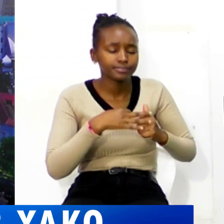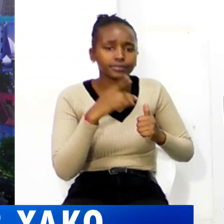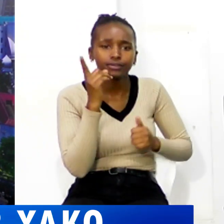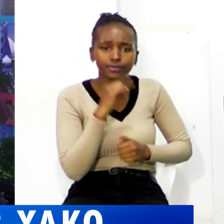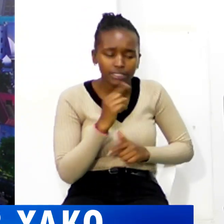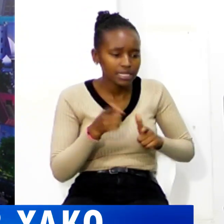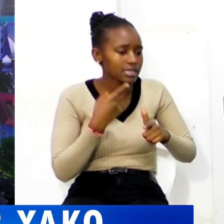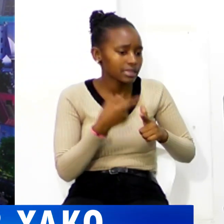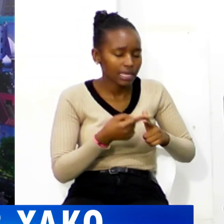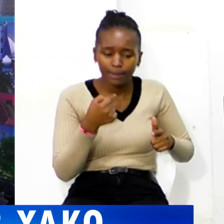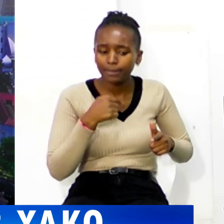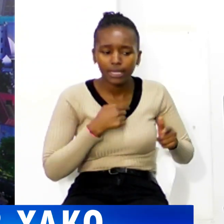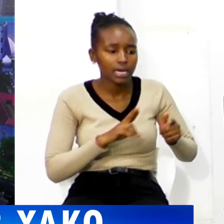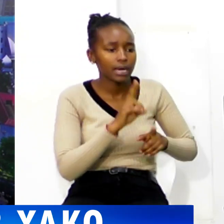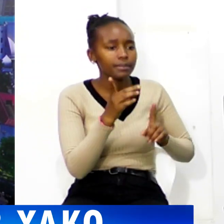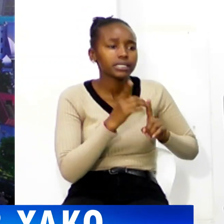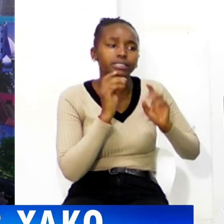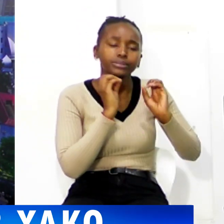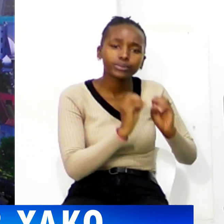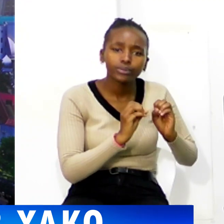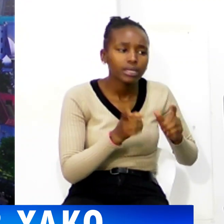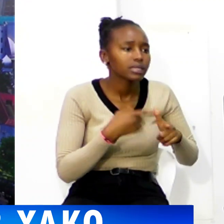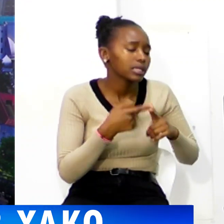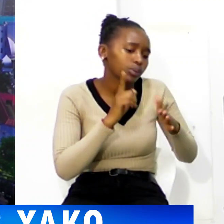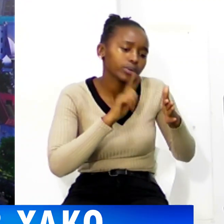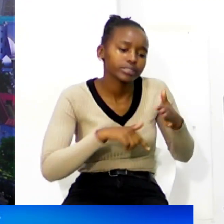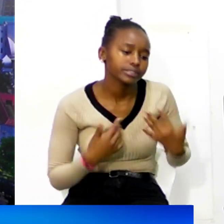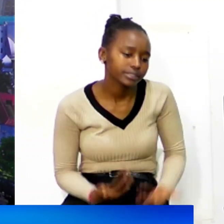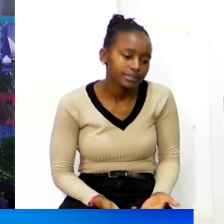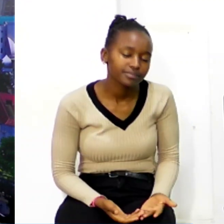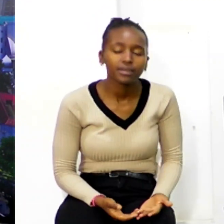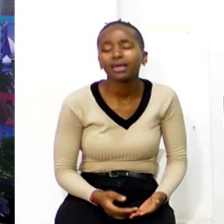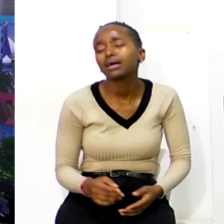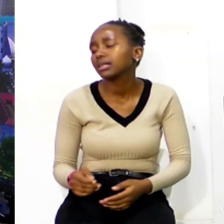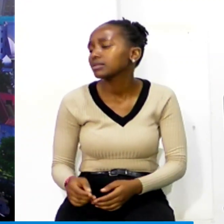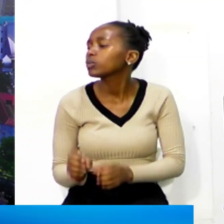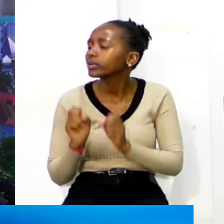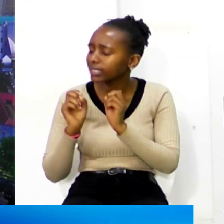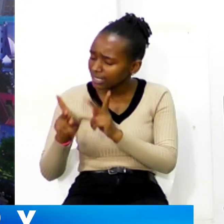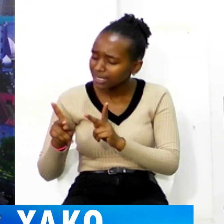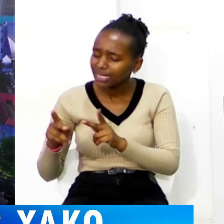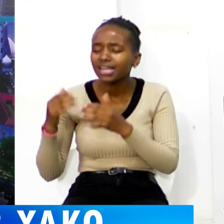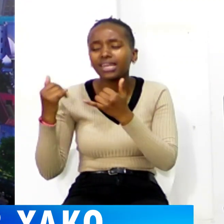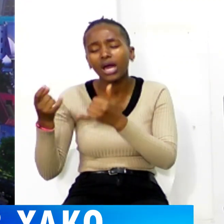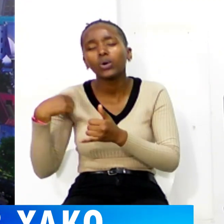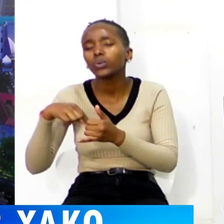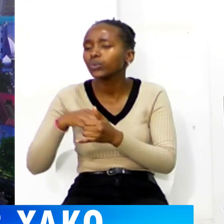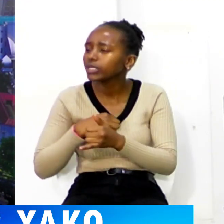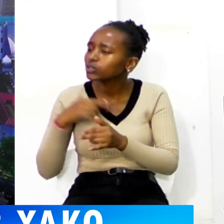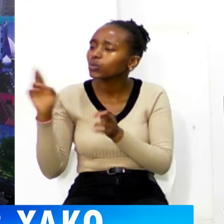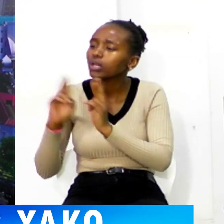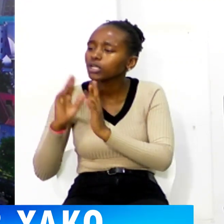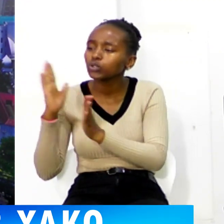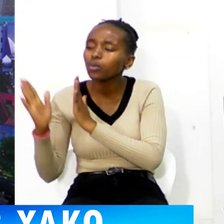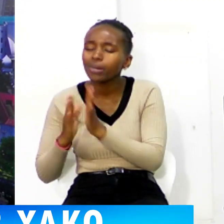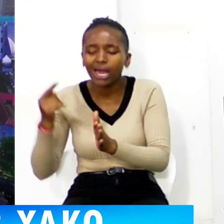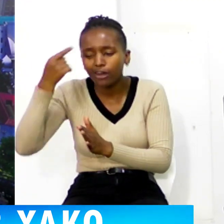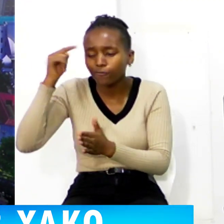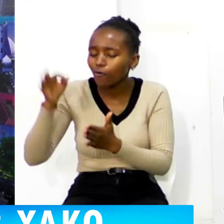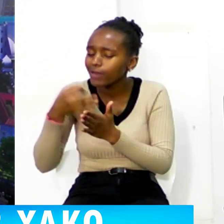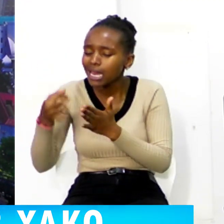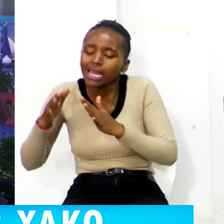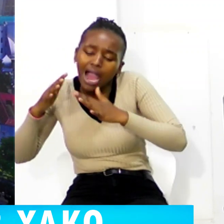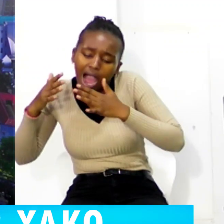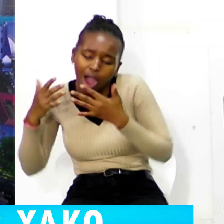Now, Mwololo, why do you want us to plan for refusing to just adhere? You know, you can imagine a situation where